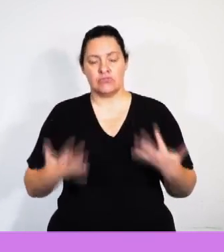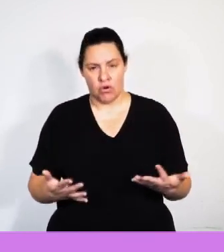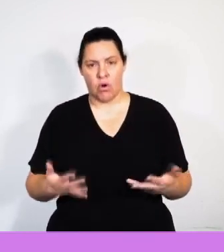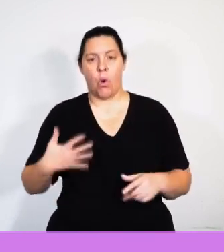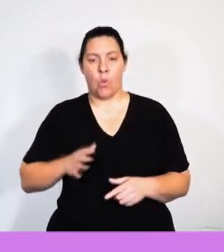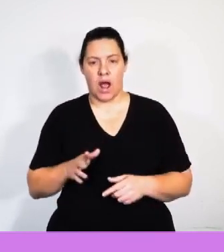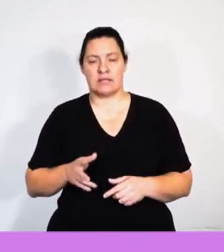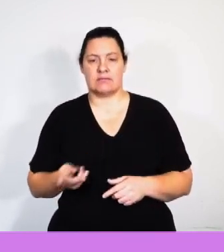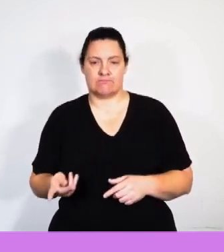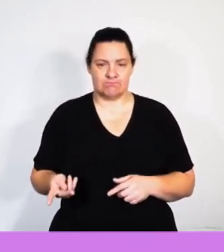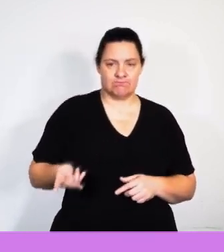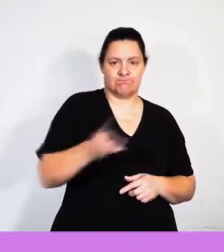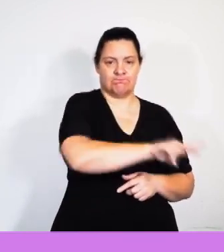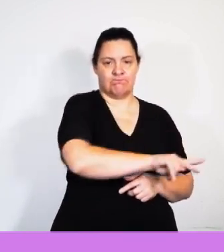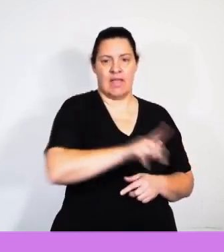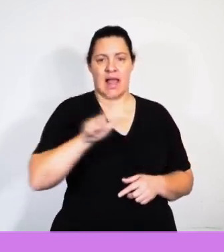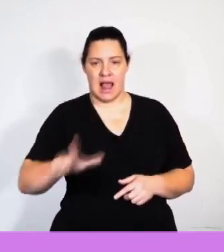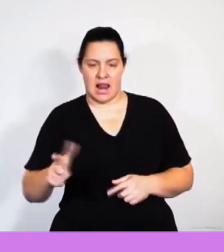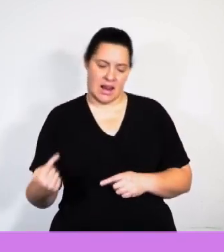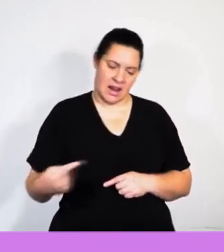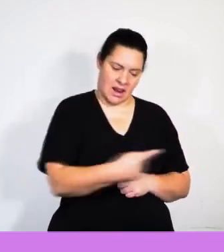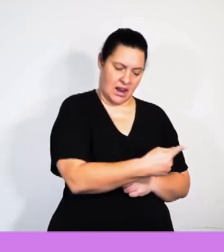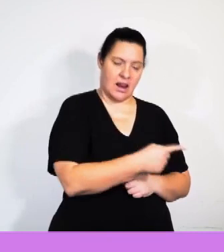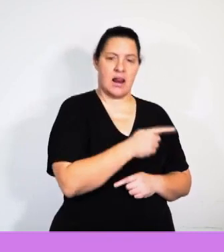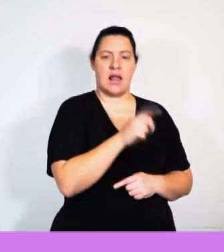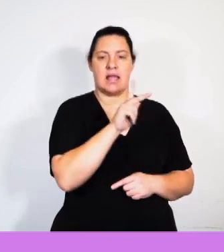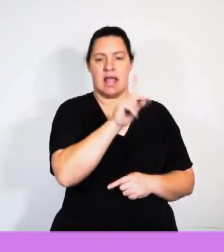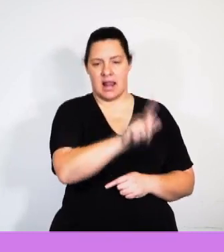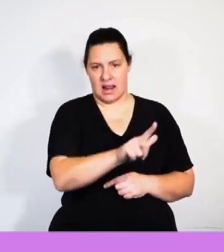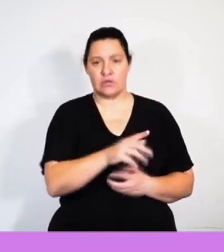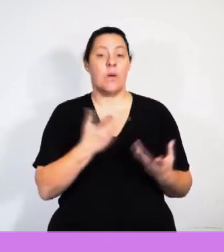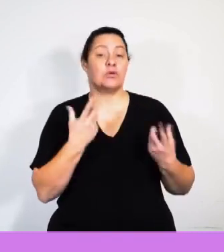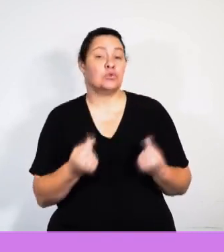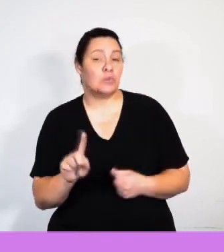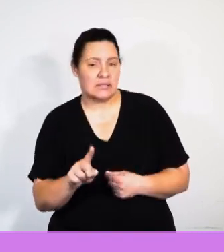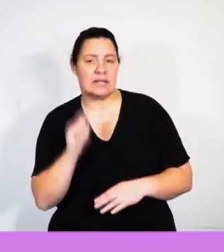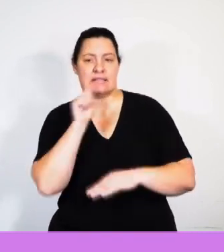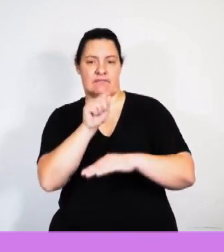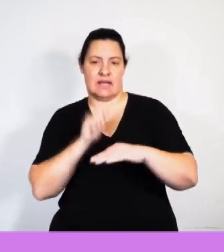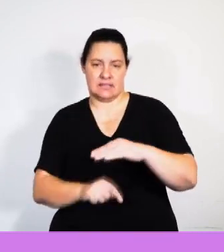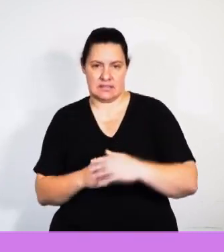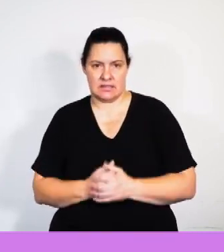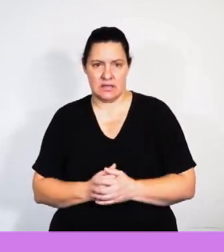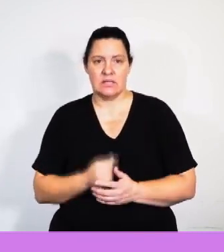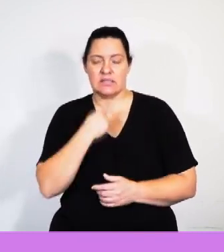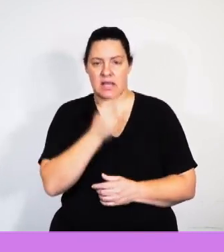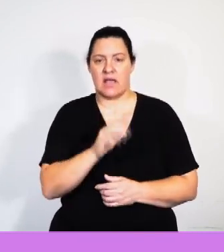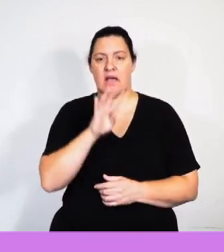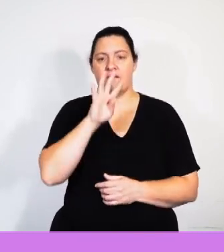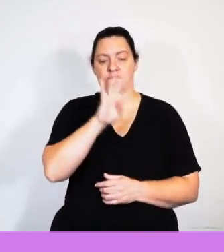case, we want to convert liters to kiloliters. So we're going to divide. We're going to